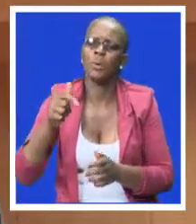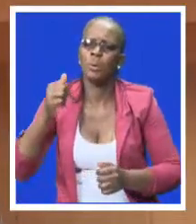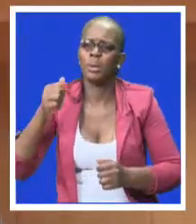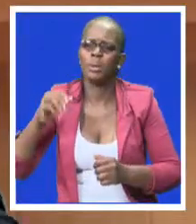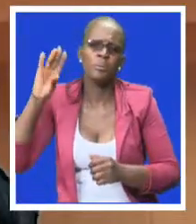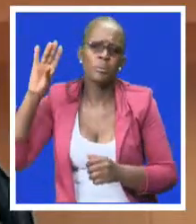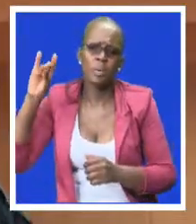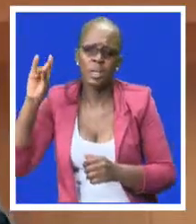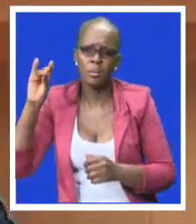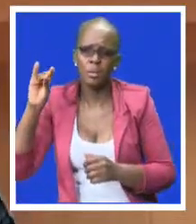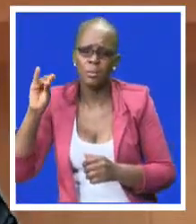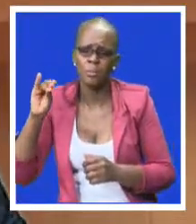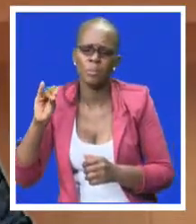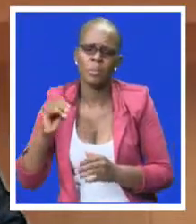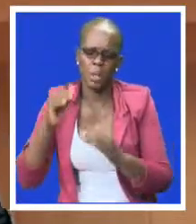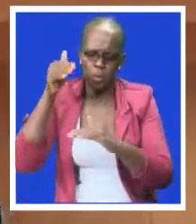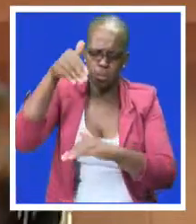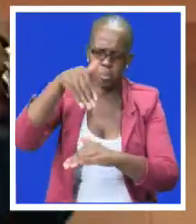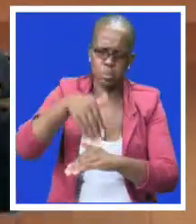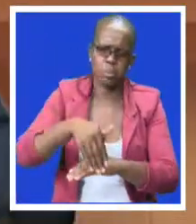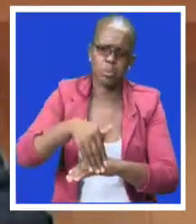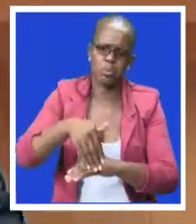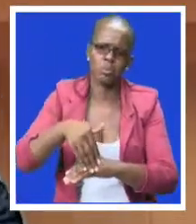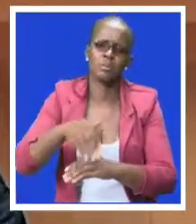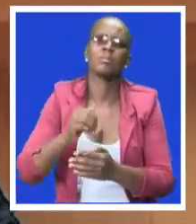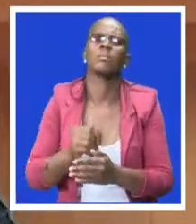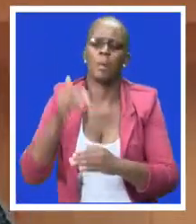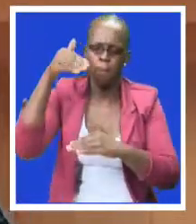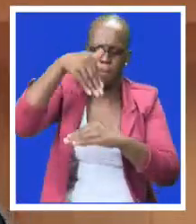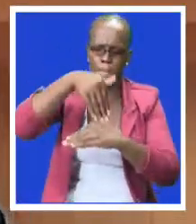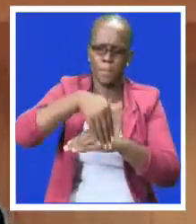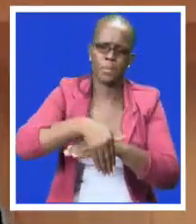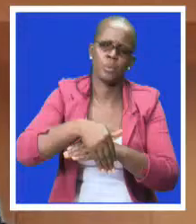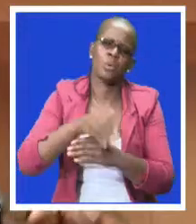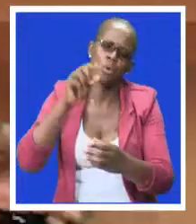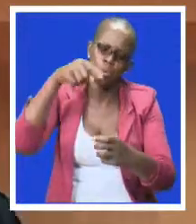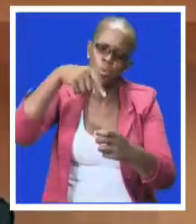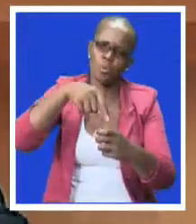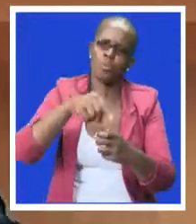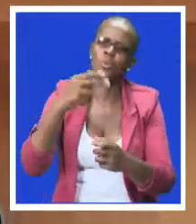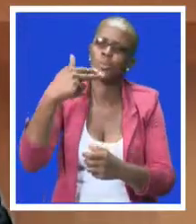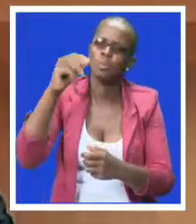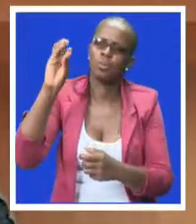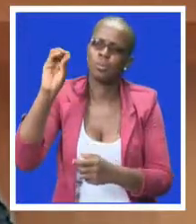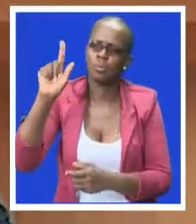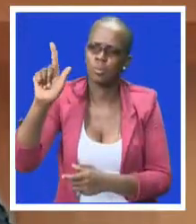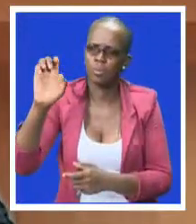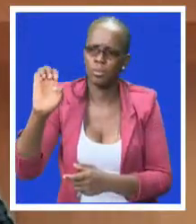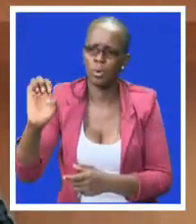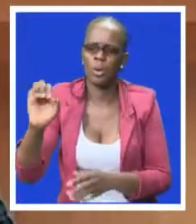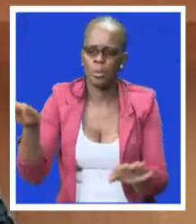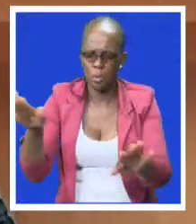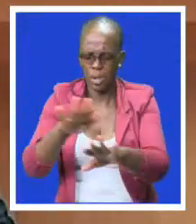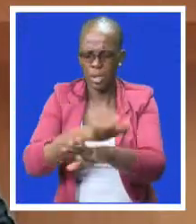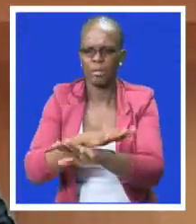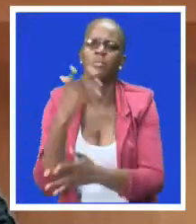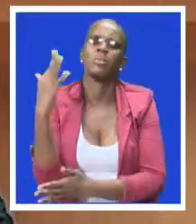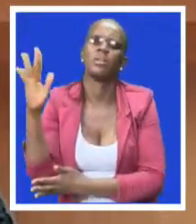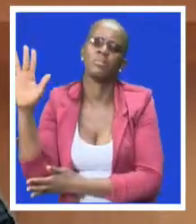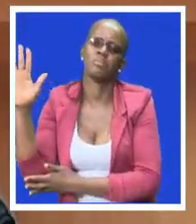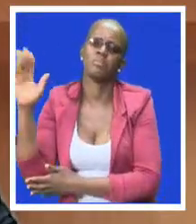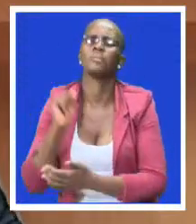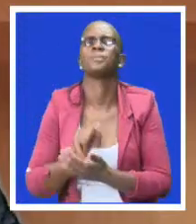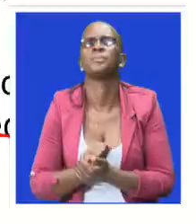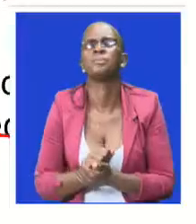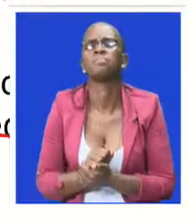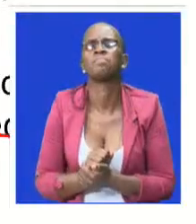escaped. Then the animal will find itself getting into the hole that was covered by the grass.